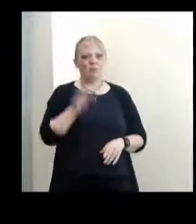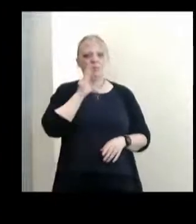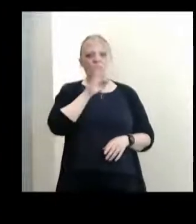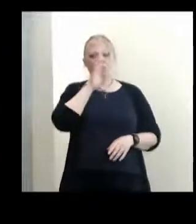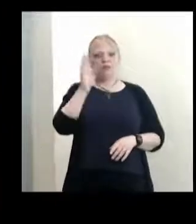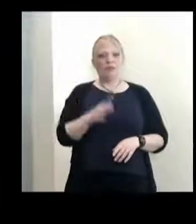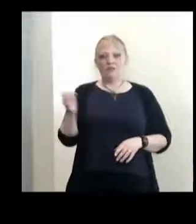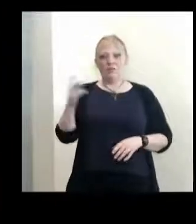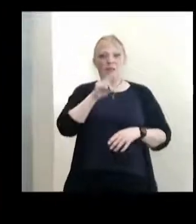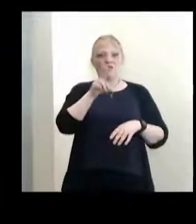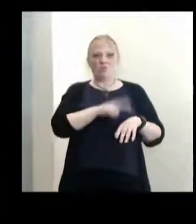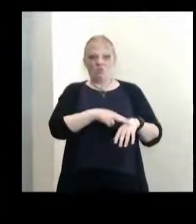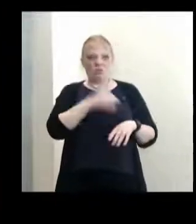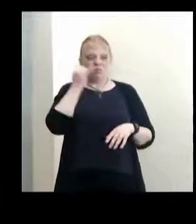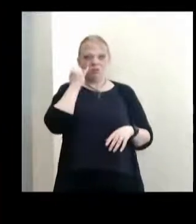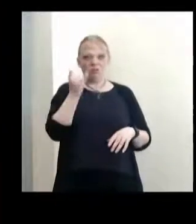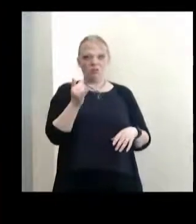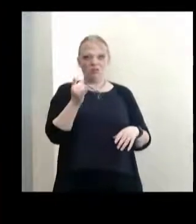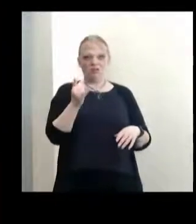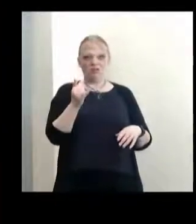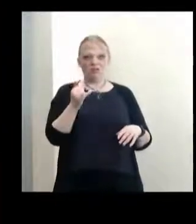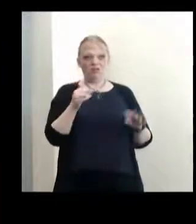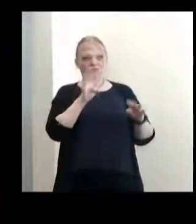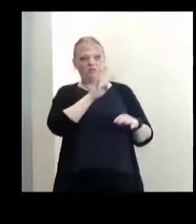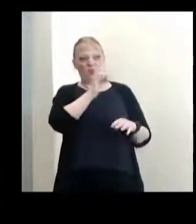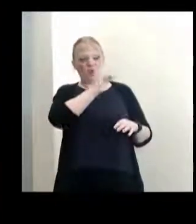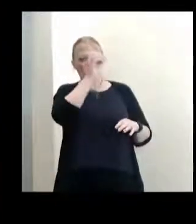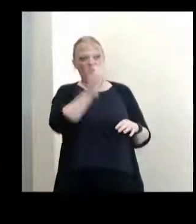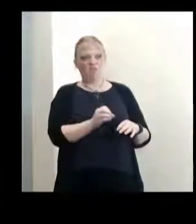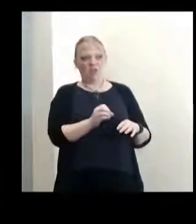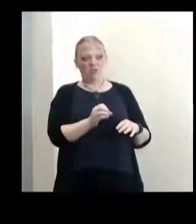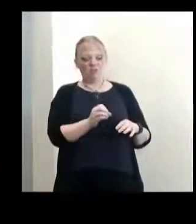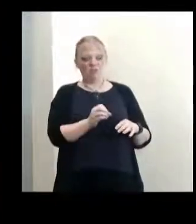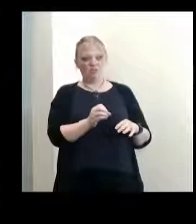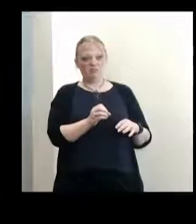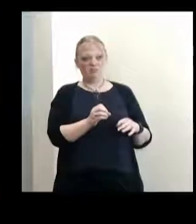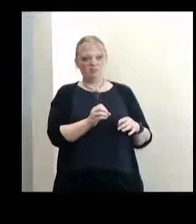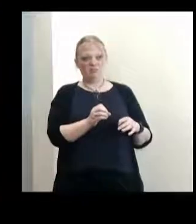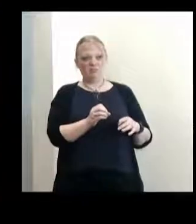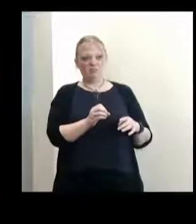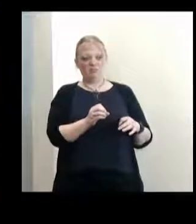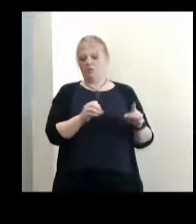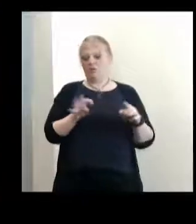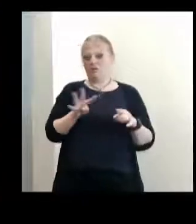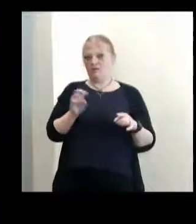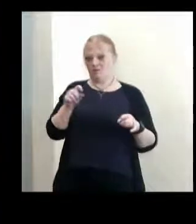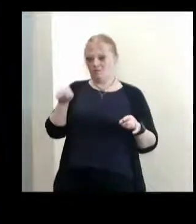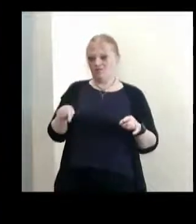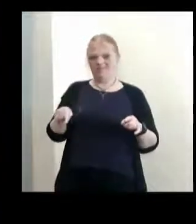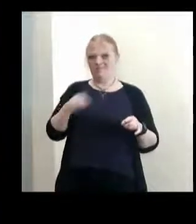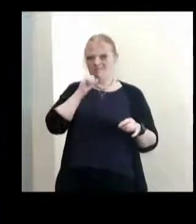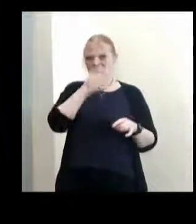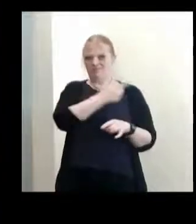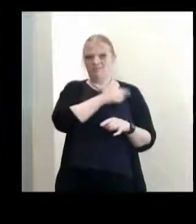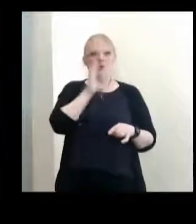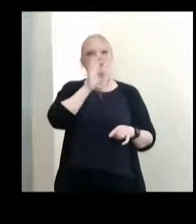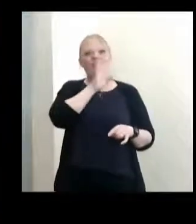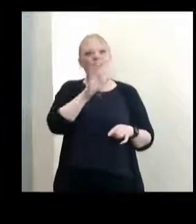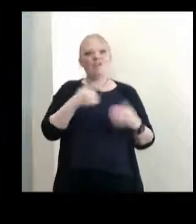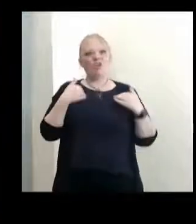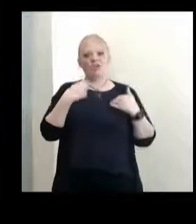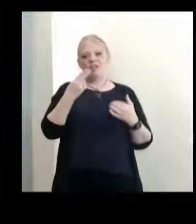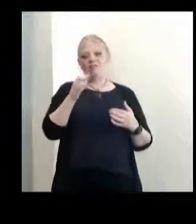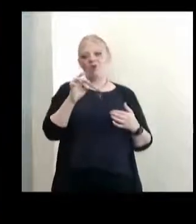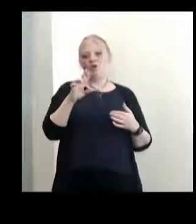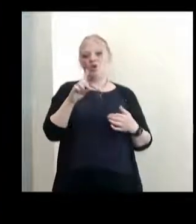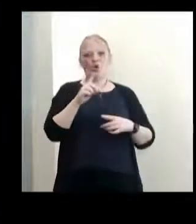to normal if we have 40% of our population that is unvaccinated. We will never hit herd immunity. We'll still